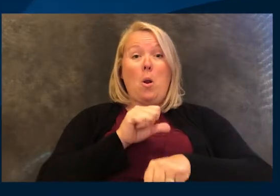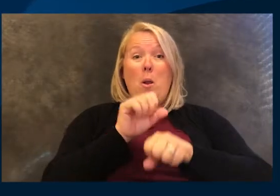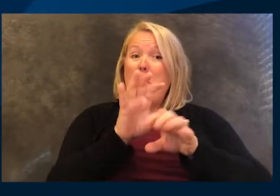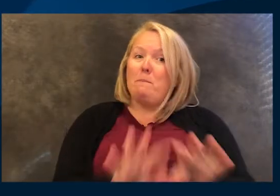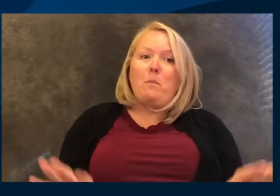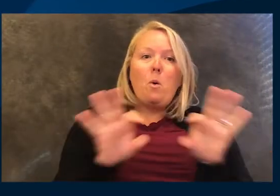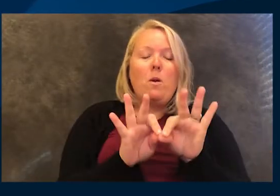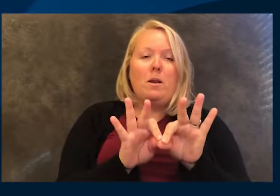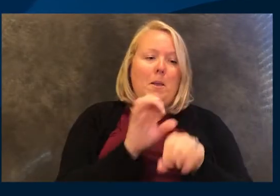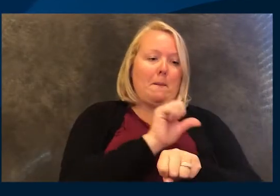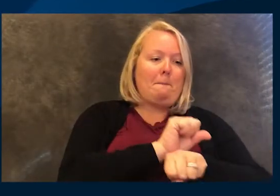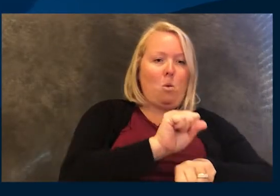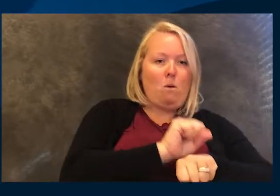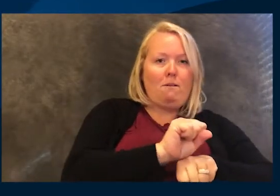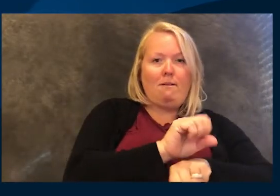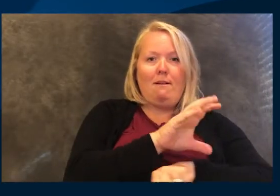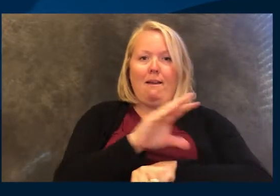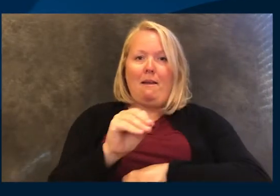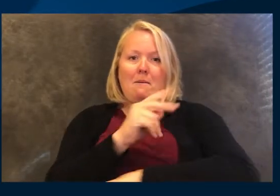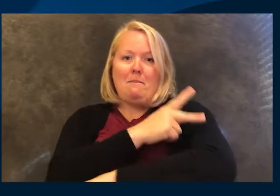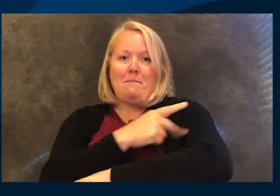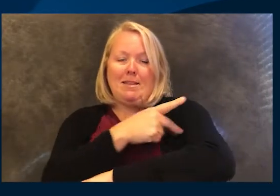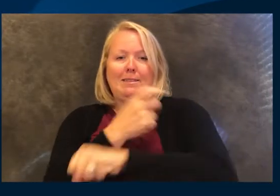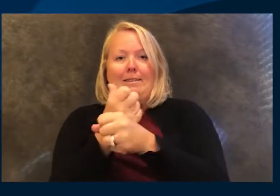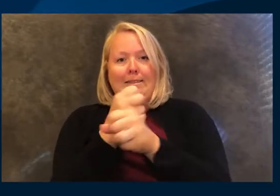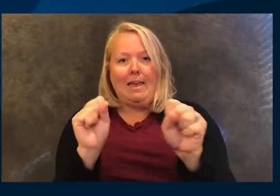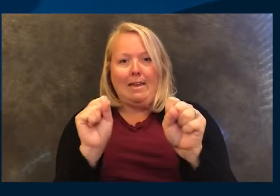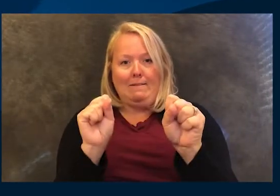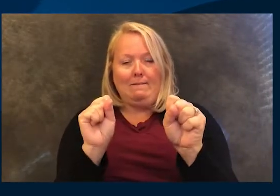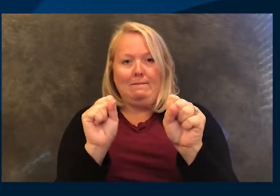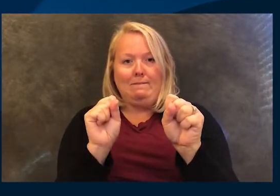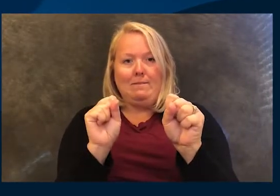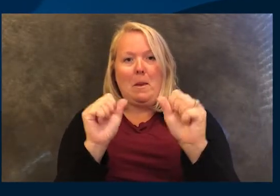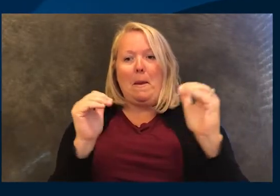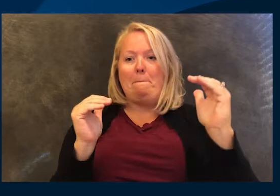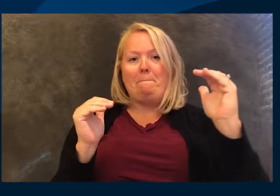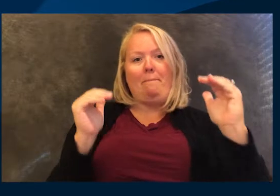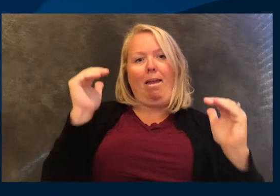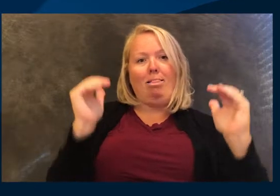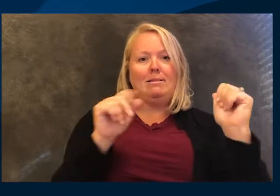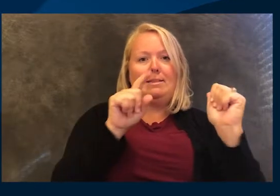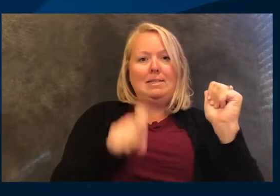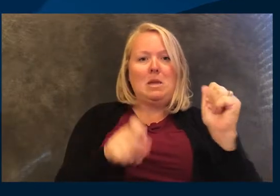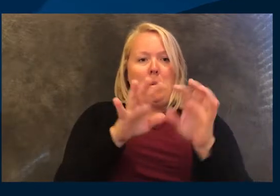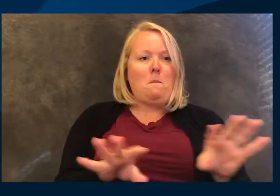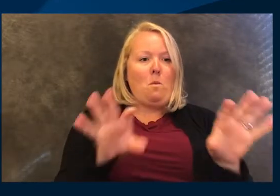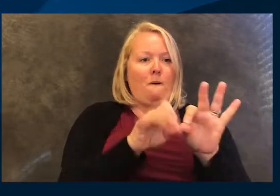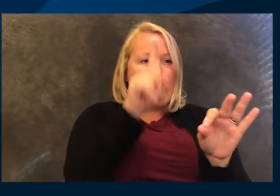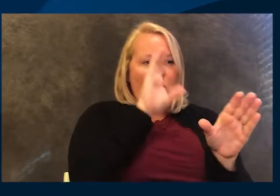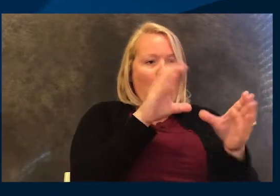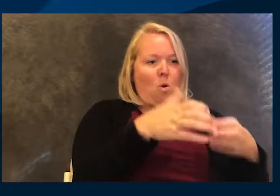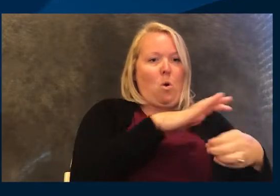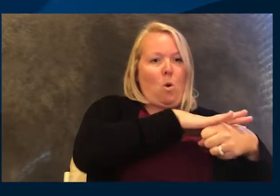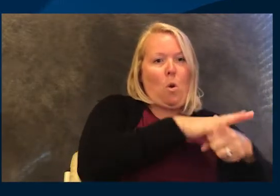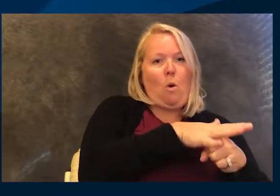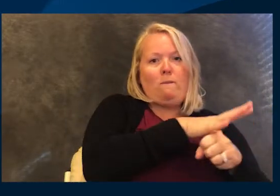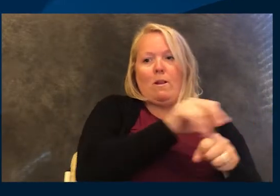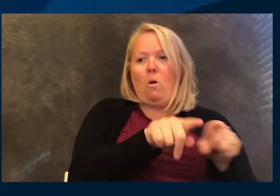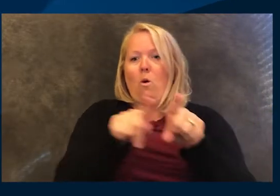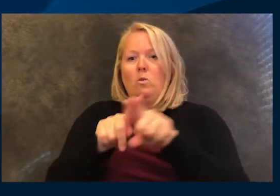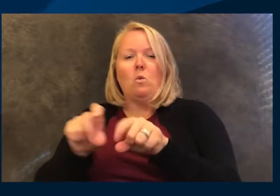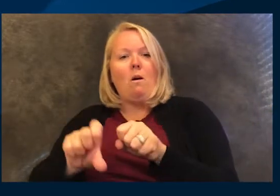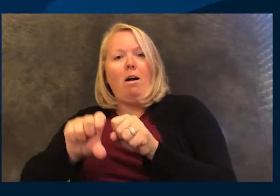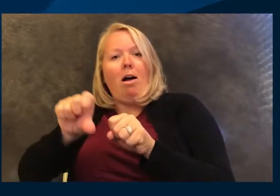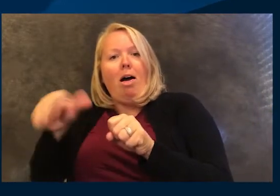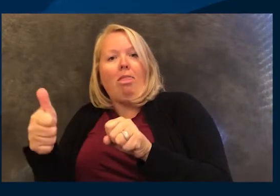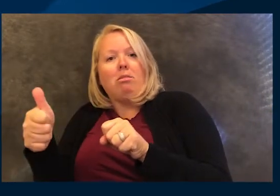safe. That's paramount to us. Balance the needs of COVID and non-COVID patients, and I'll show you some data around how we're doing that, and